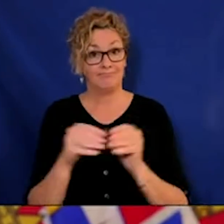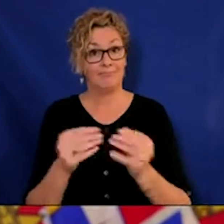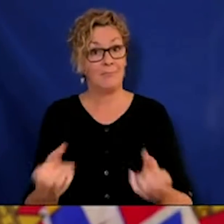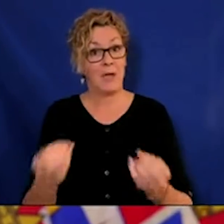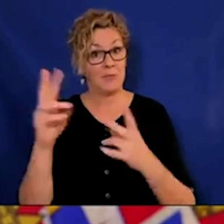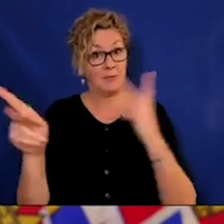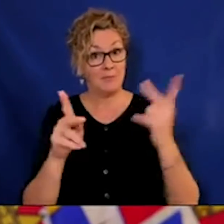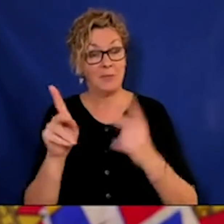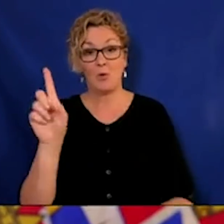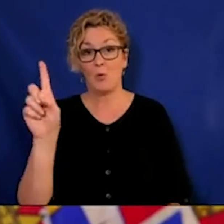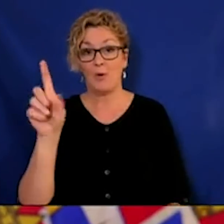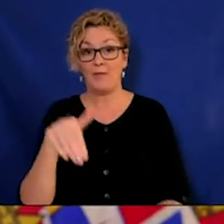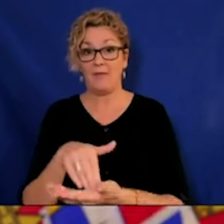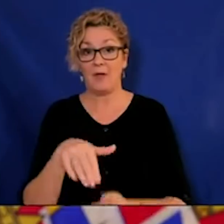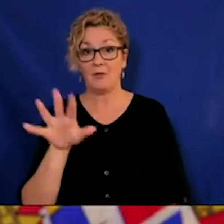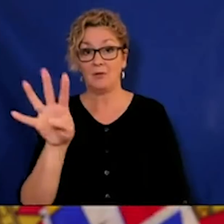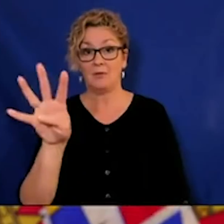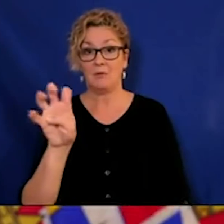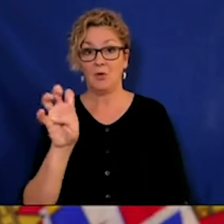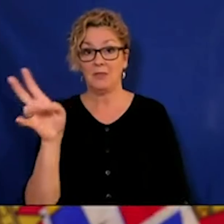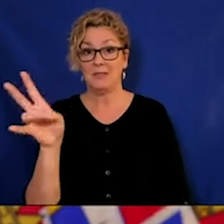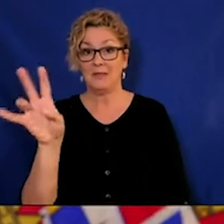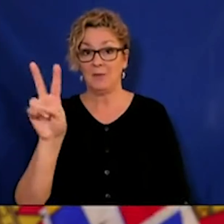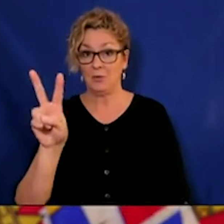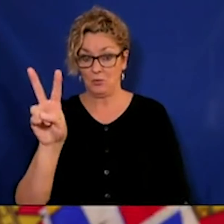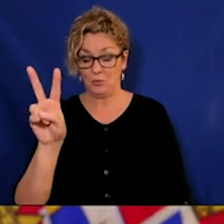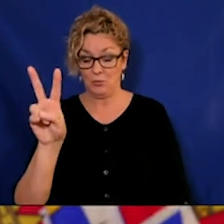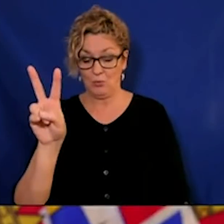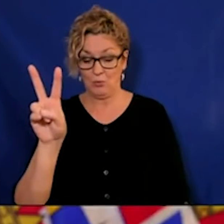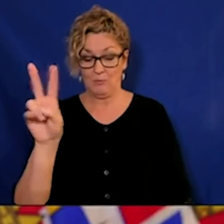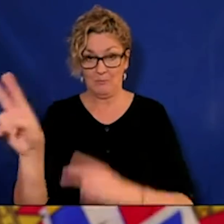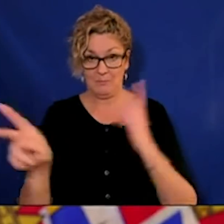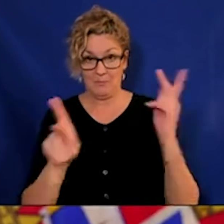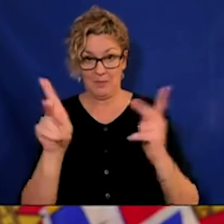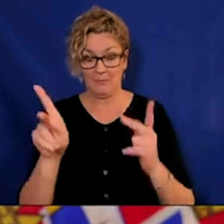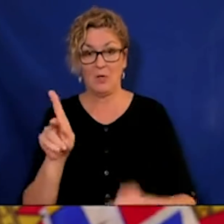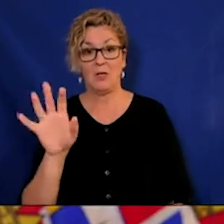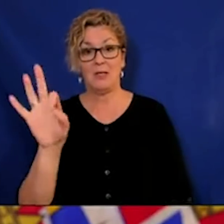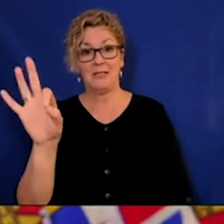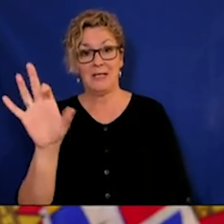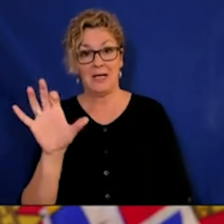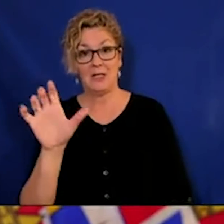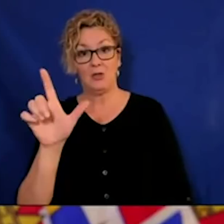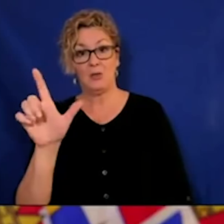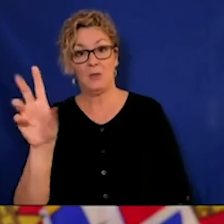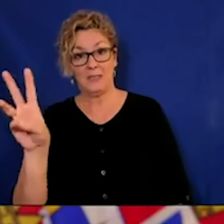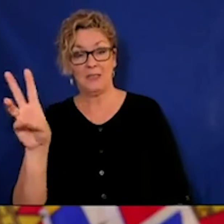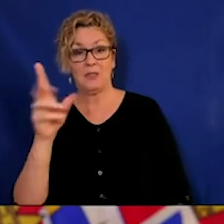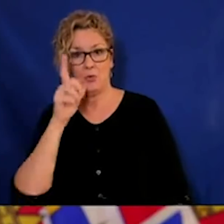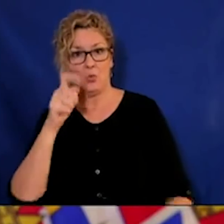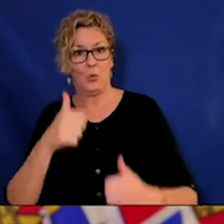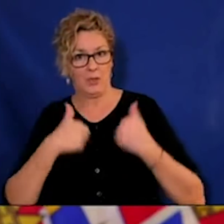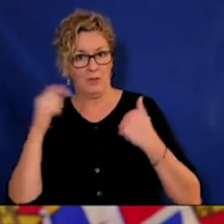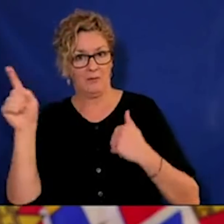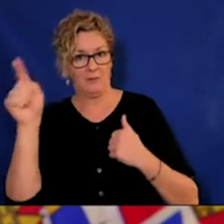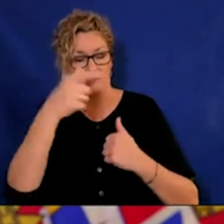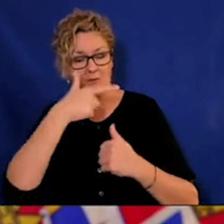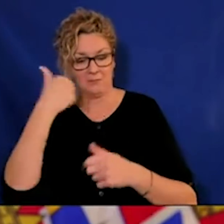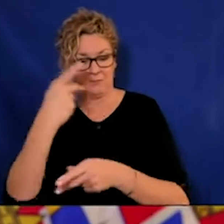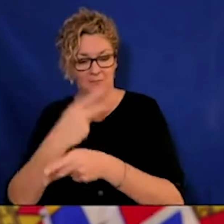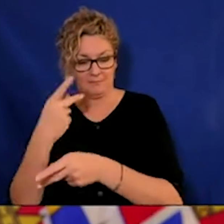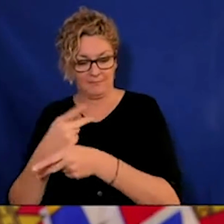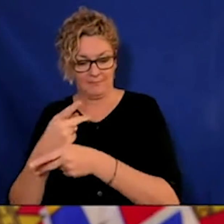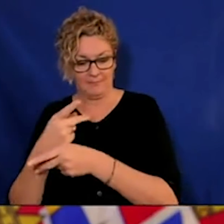and 536 staff. In addition, there have been 2 new community outbreaks at the